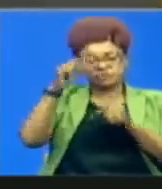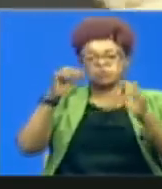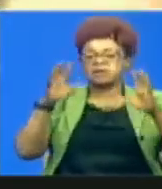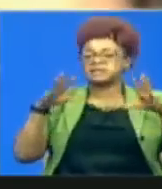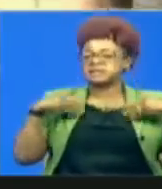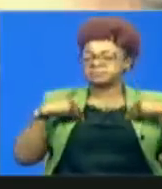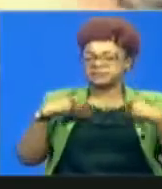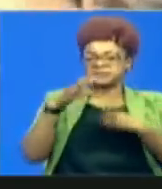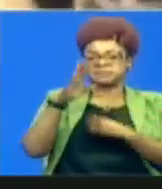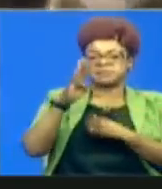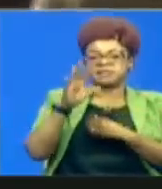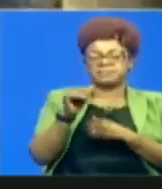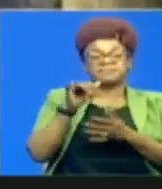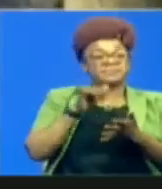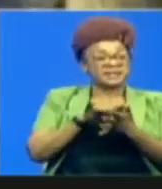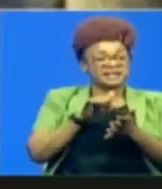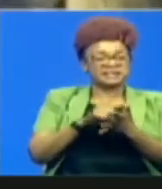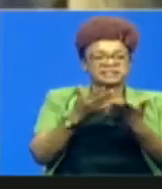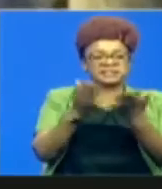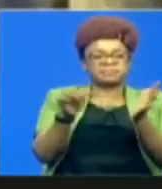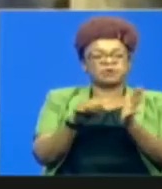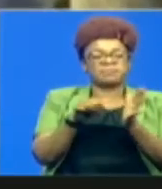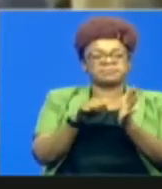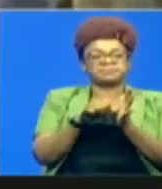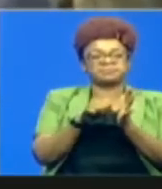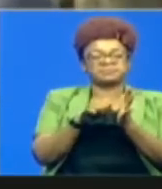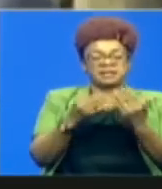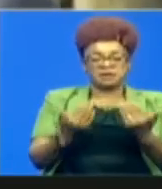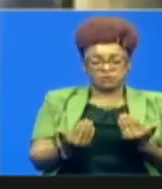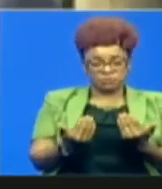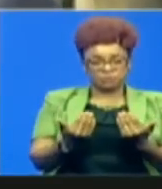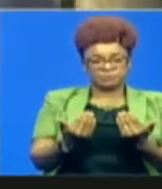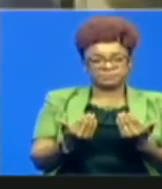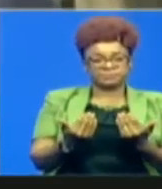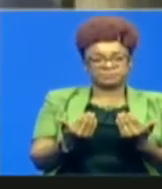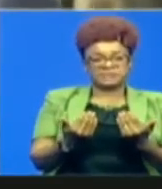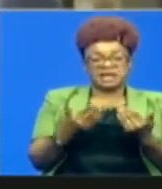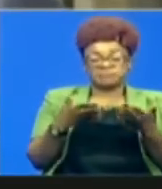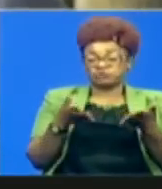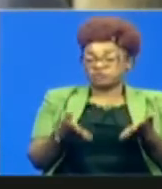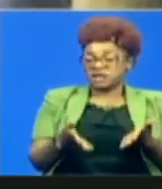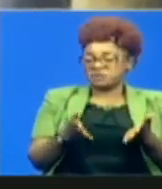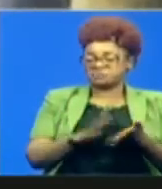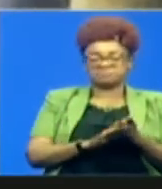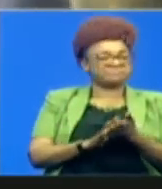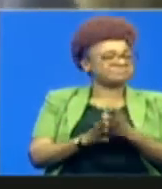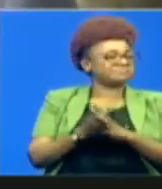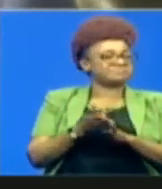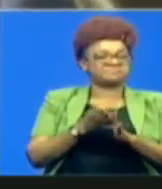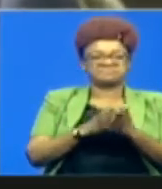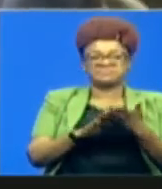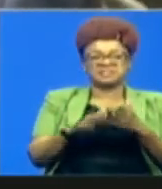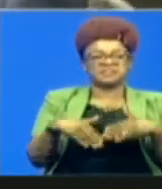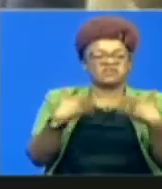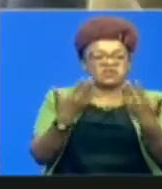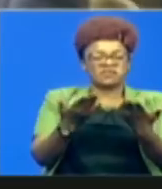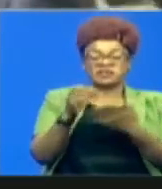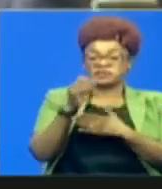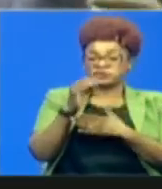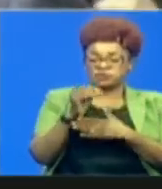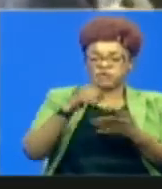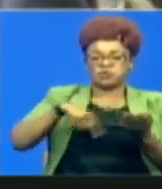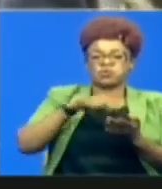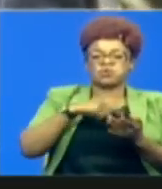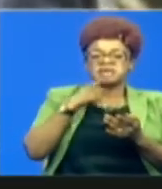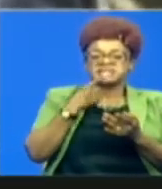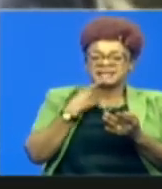formula that is the bone of contention now. Up to date, there is nothing that they have offered, so we have said as